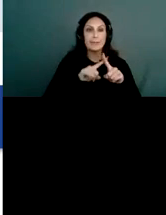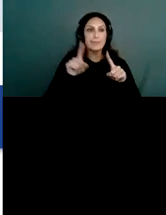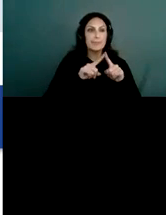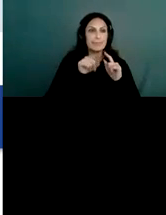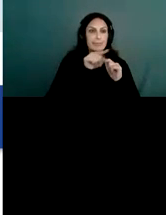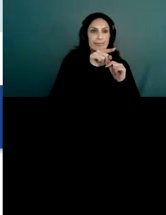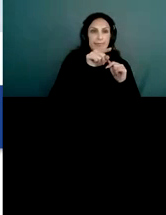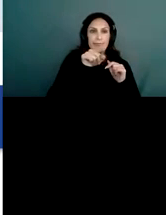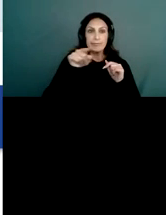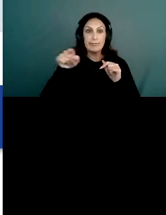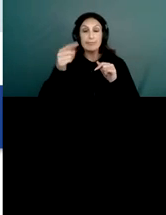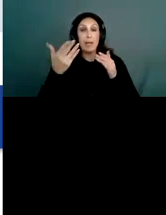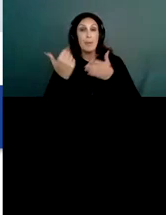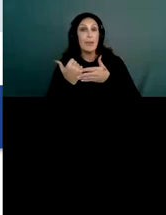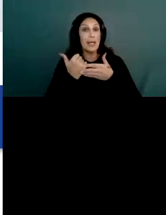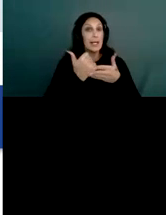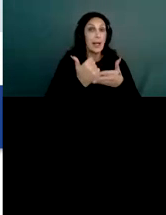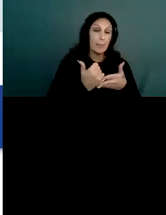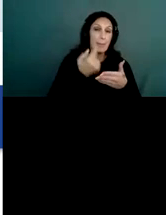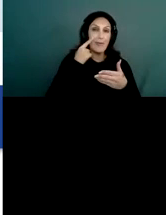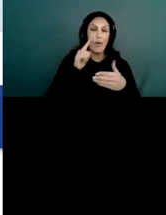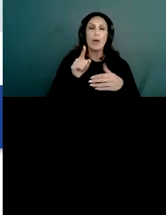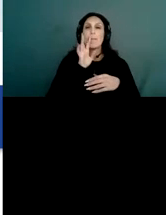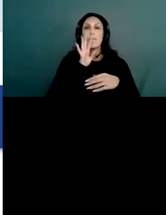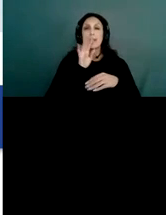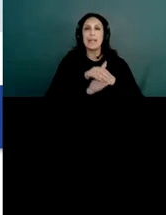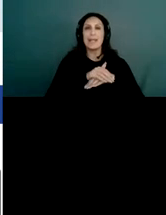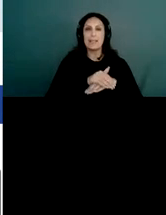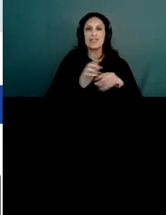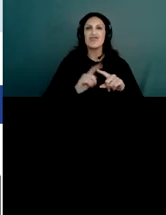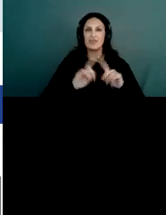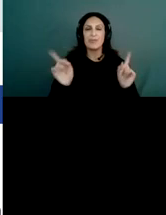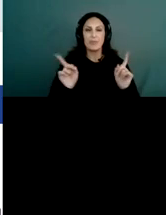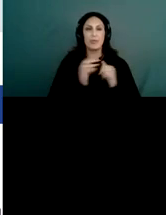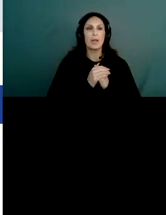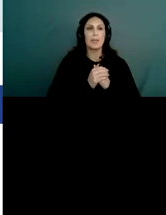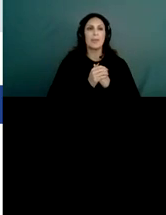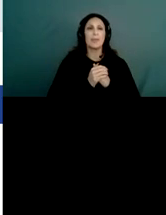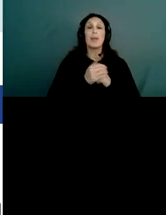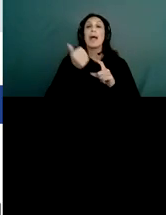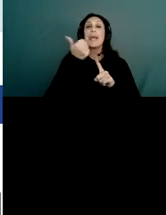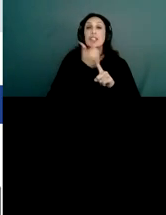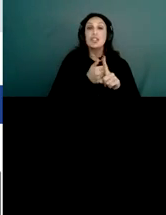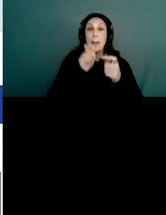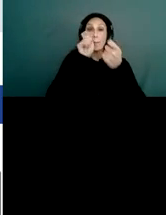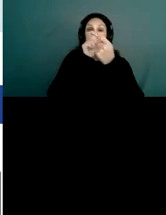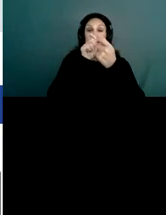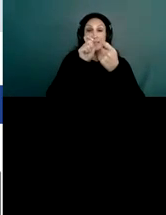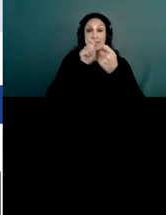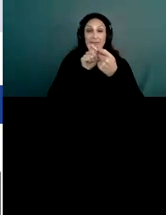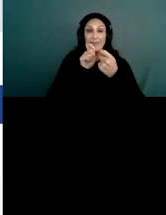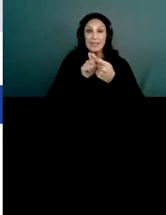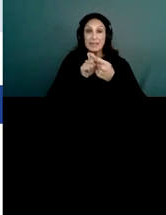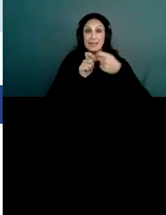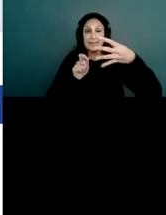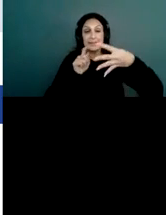believe that might just be for the overview, but when you go into each specific piece here, you'll notice many of these